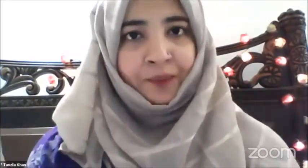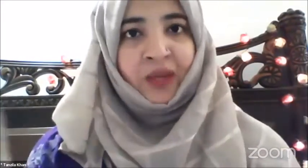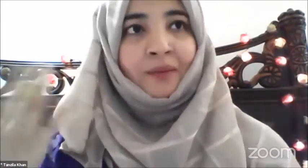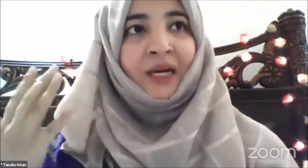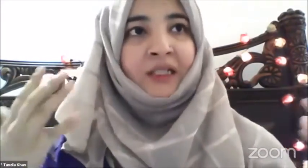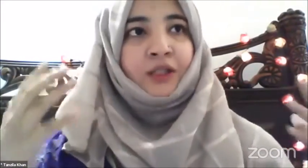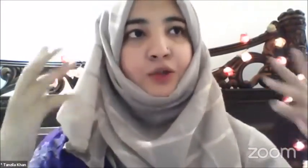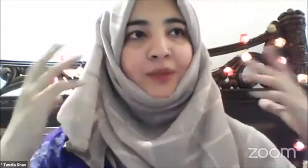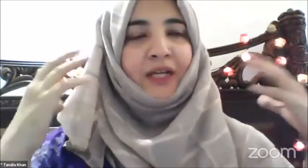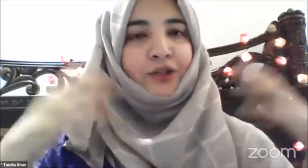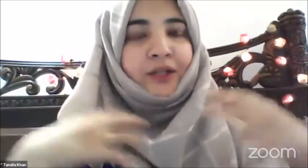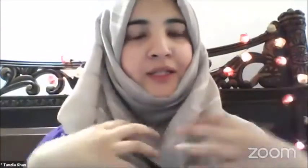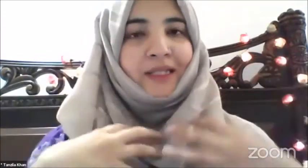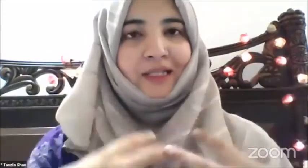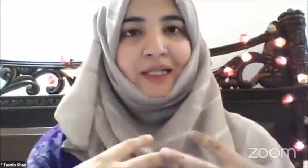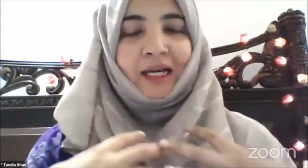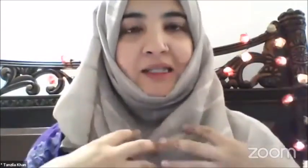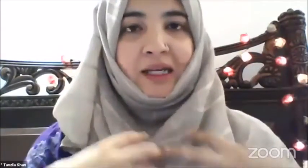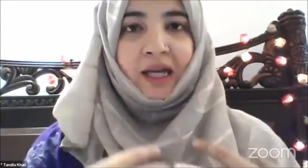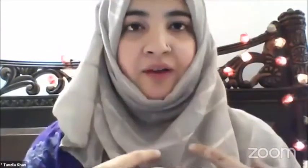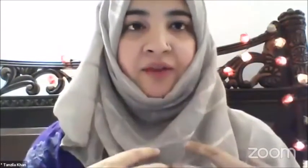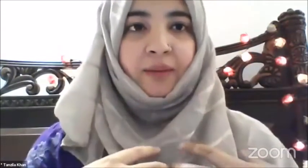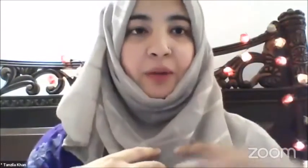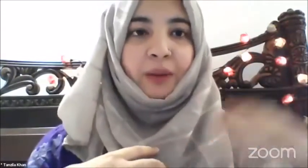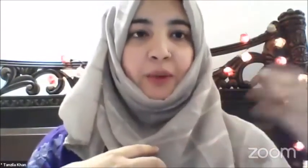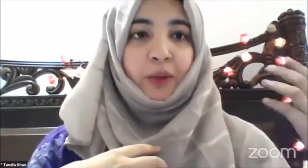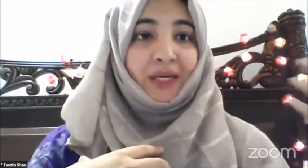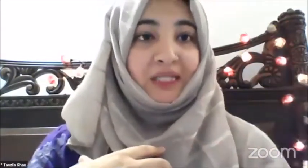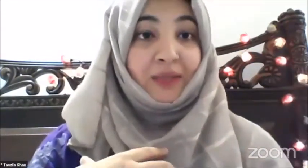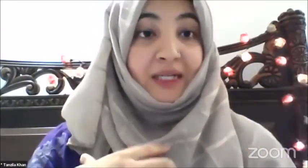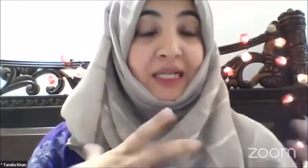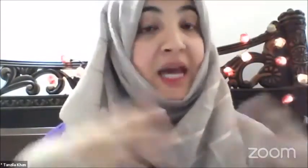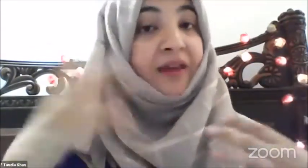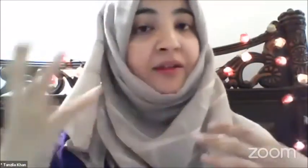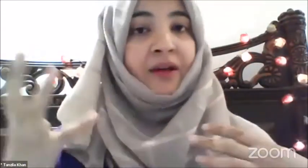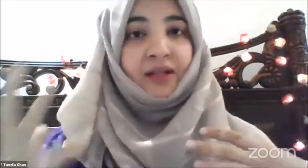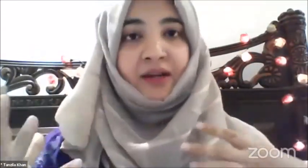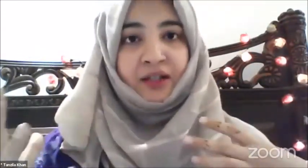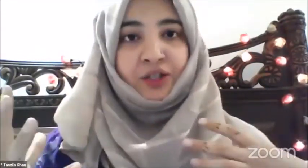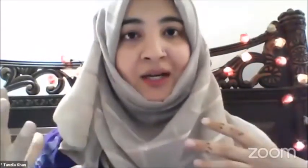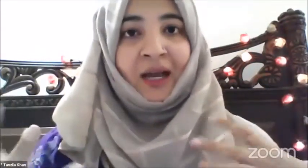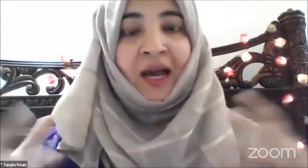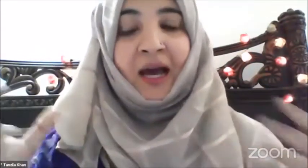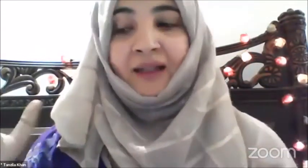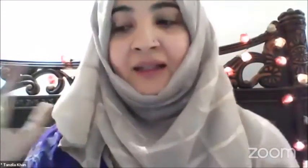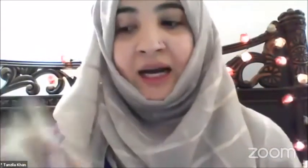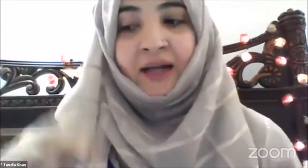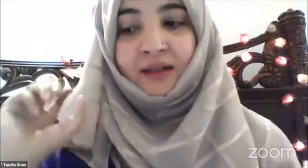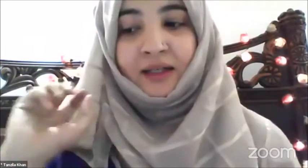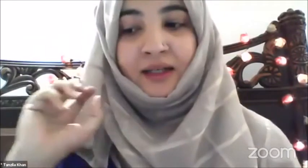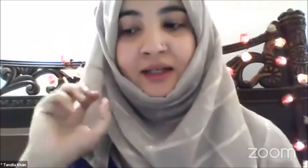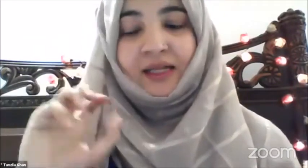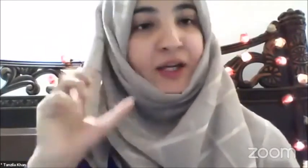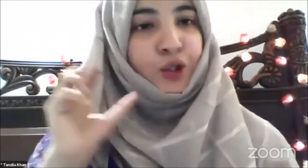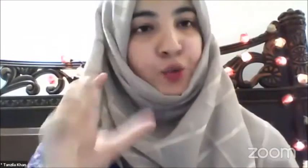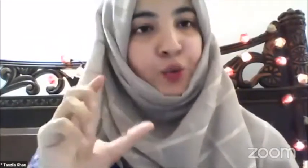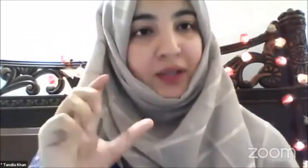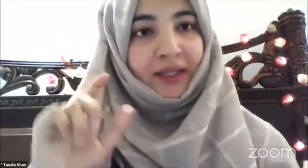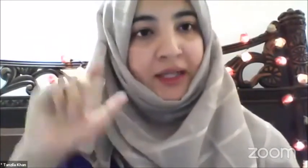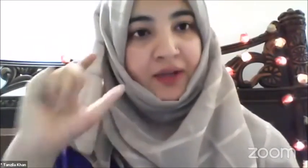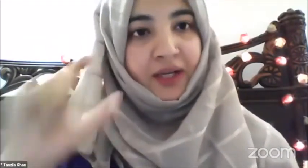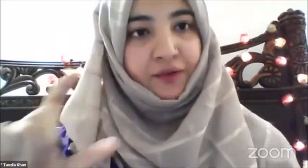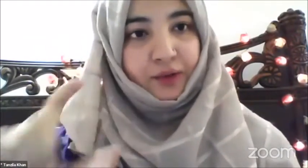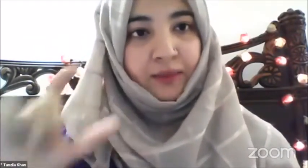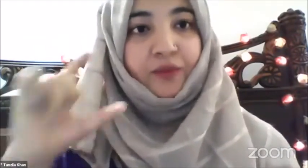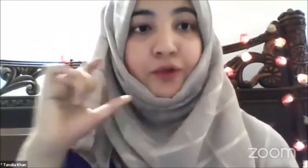anybody. But to make sure they're sensitized enough about people with disabilities and their SRHR, I think that is like a toolkit